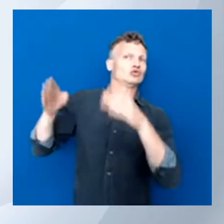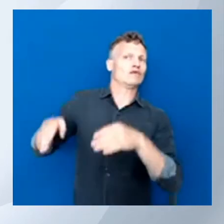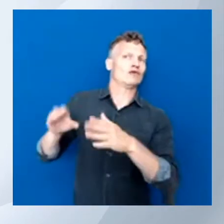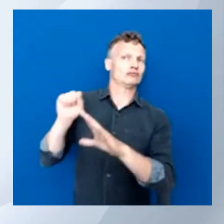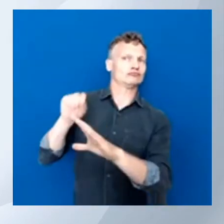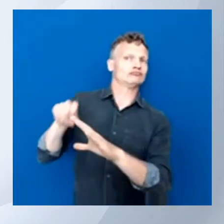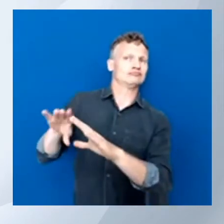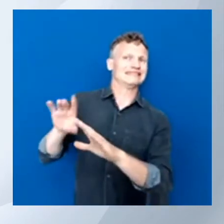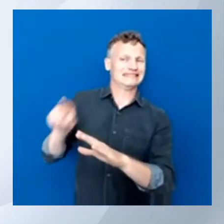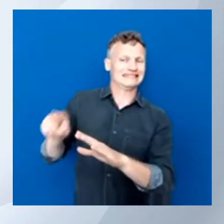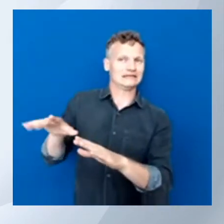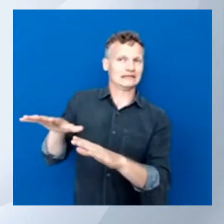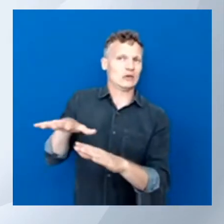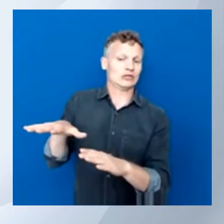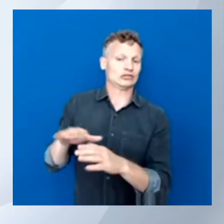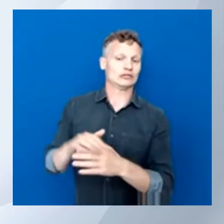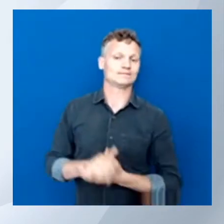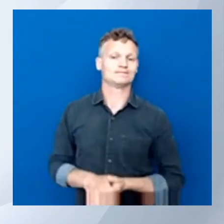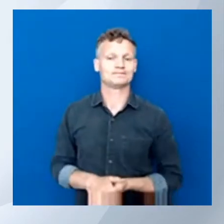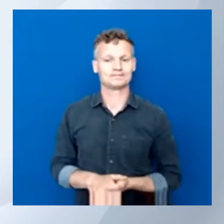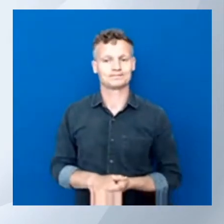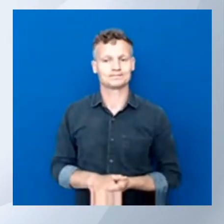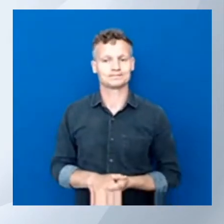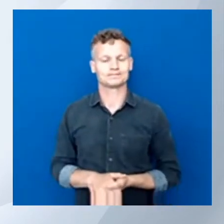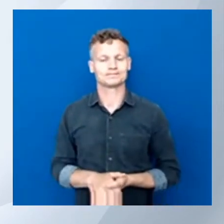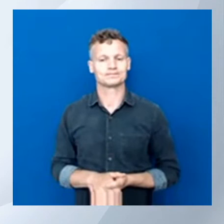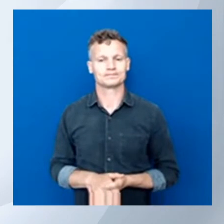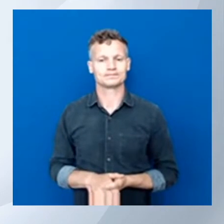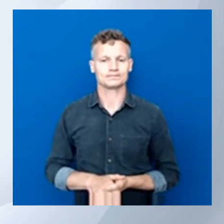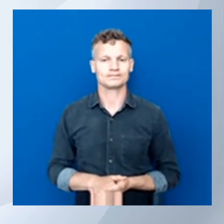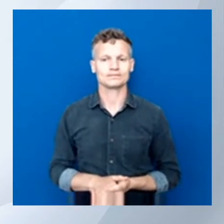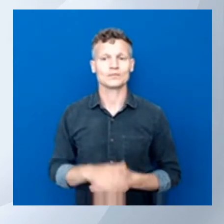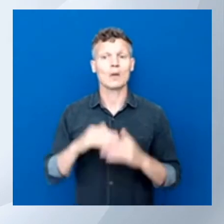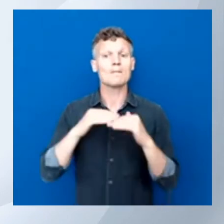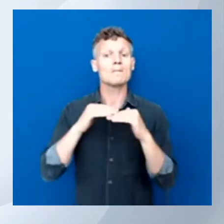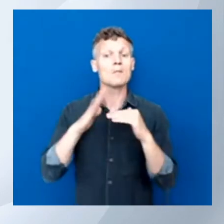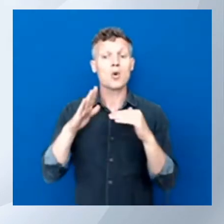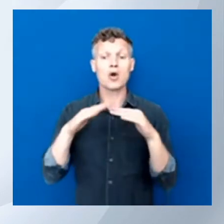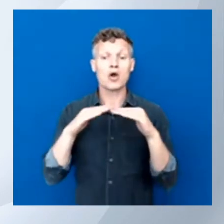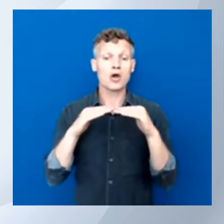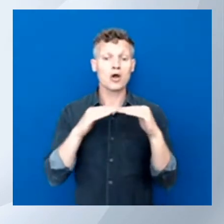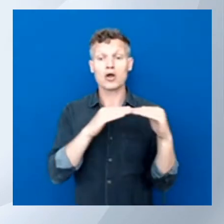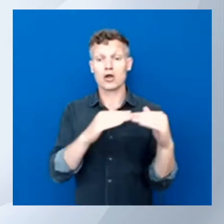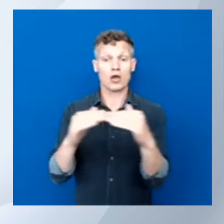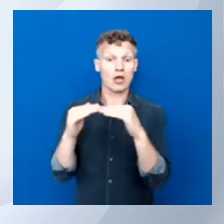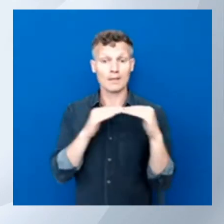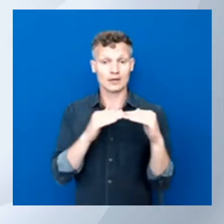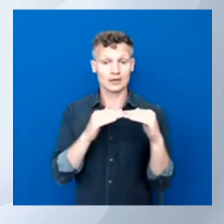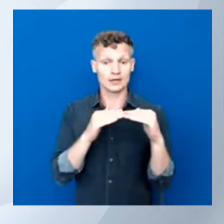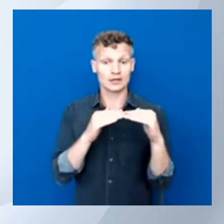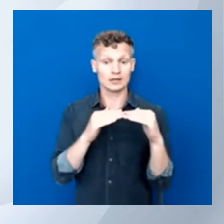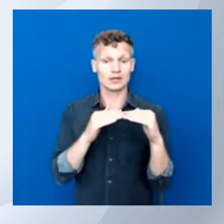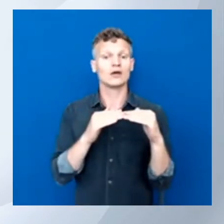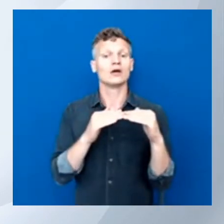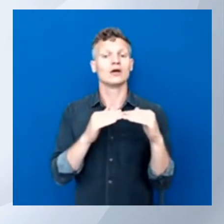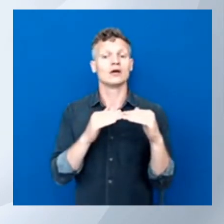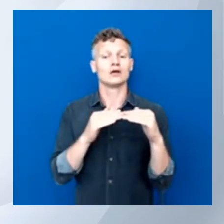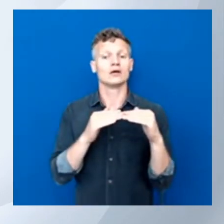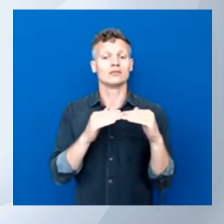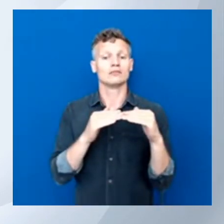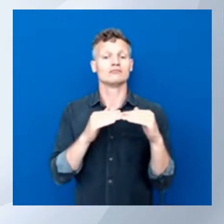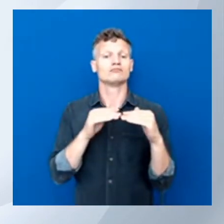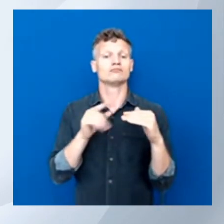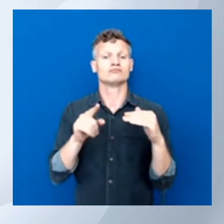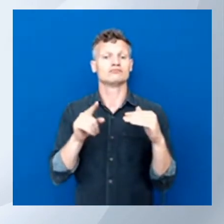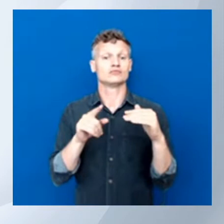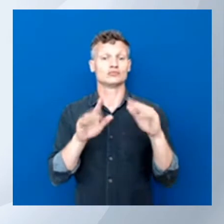most common thing that we hear when we talk about geographically dispersing our data is a content delivery network.